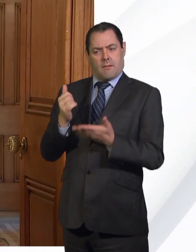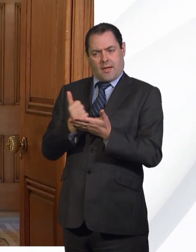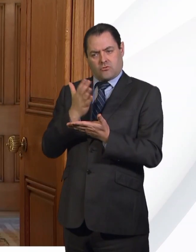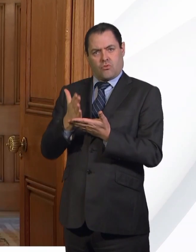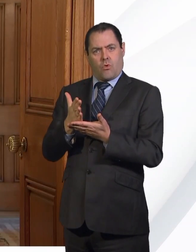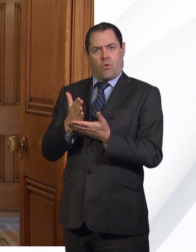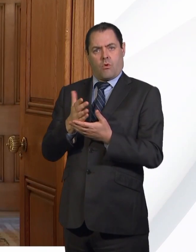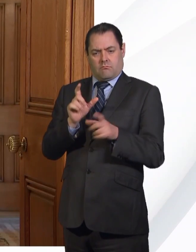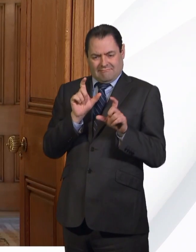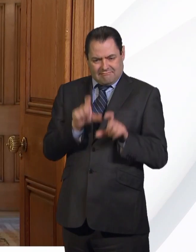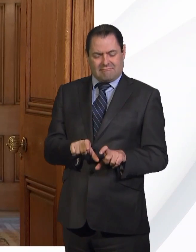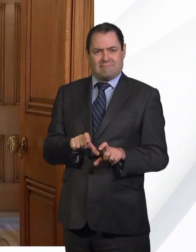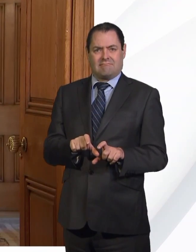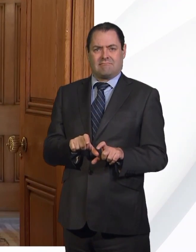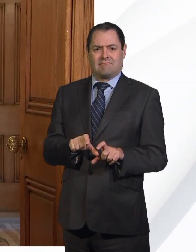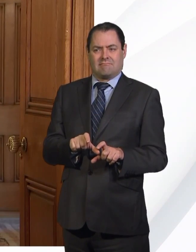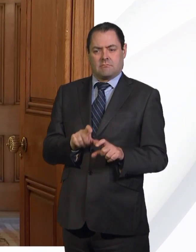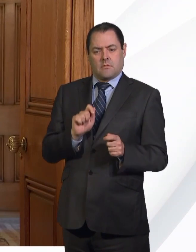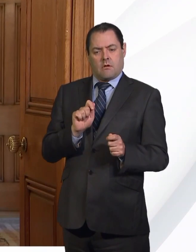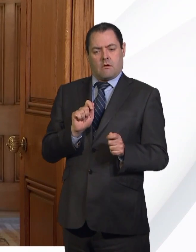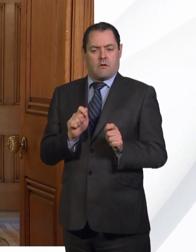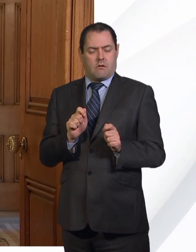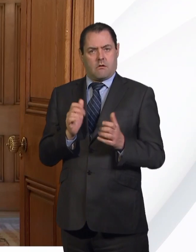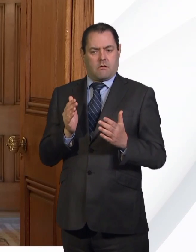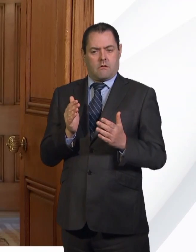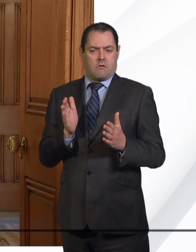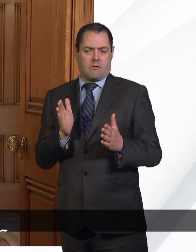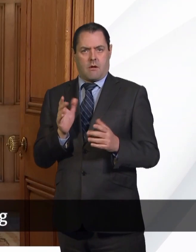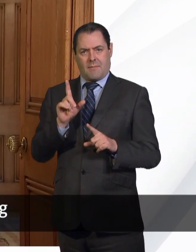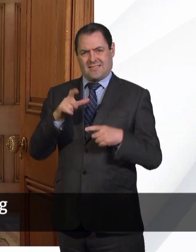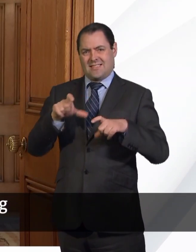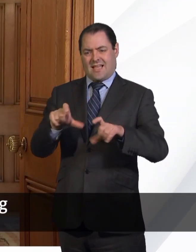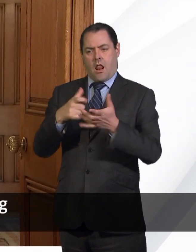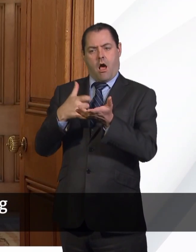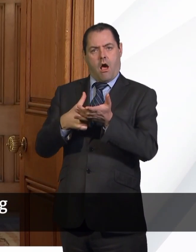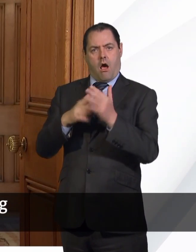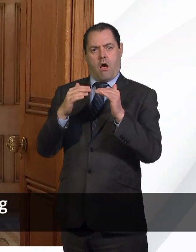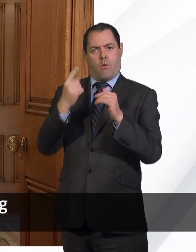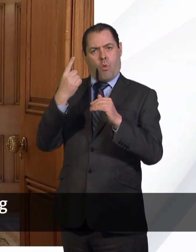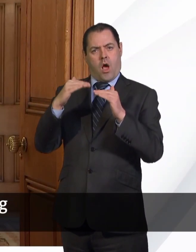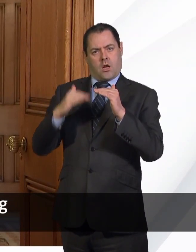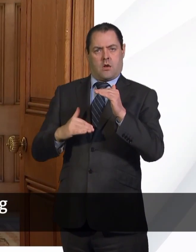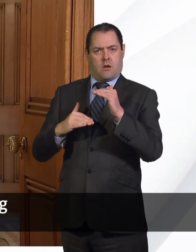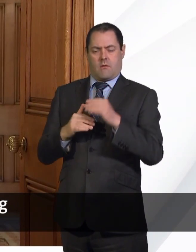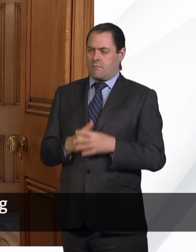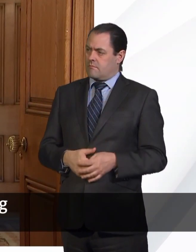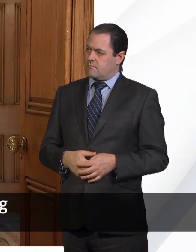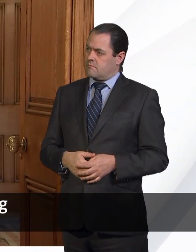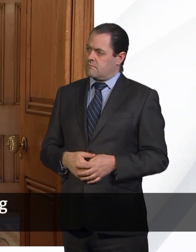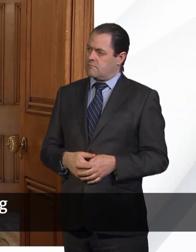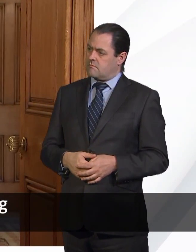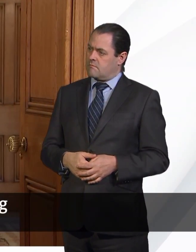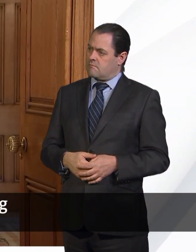the lockdown while expecting to keep that R below 1. I